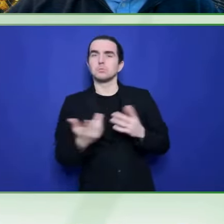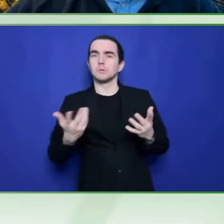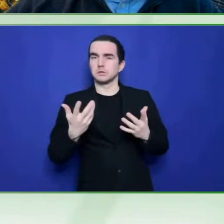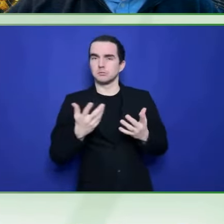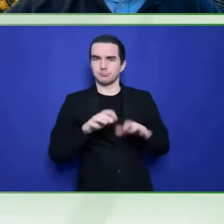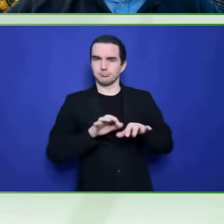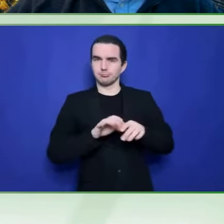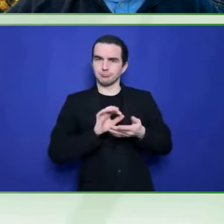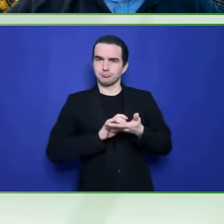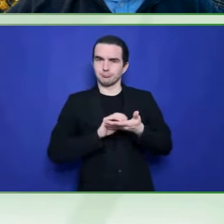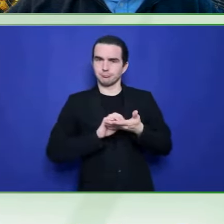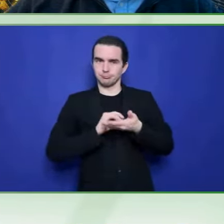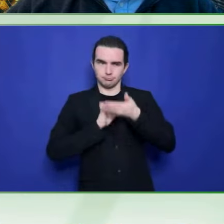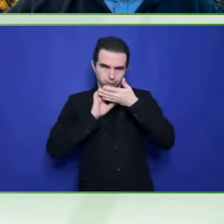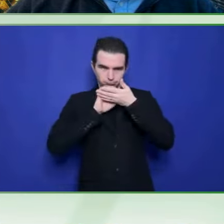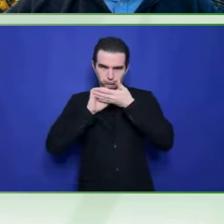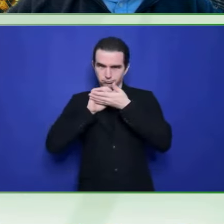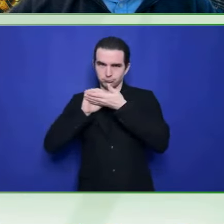from.